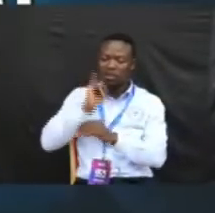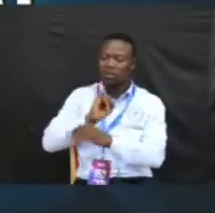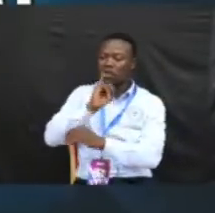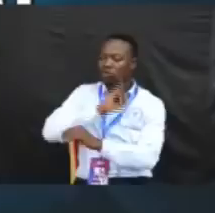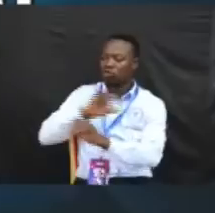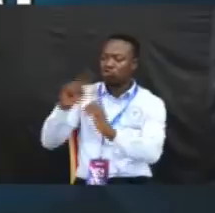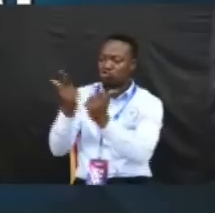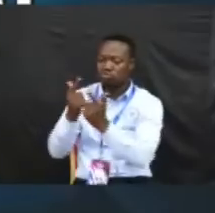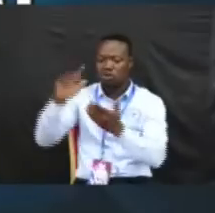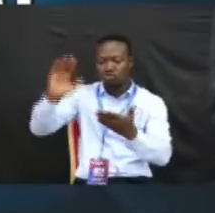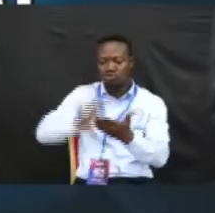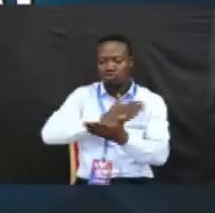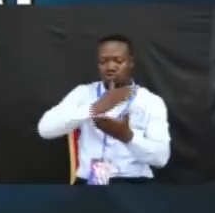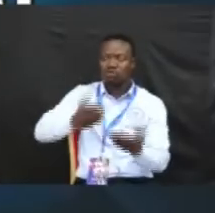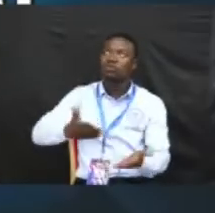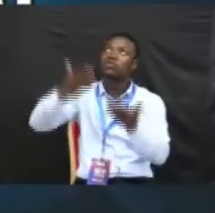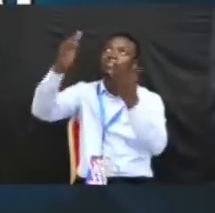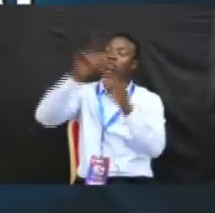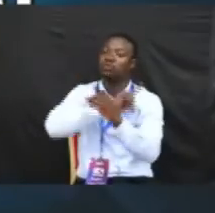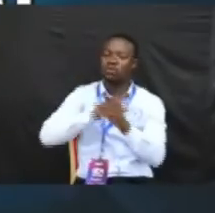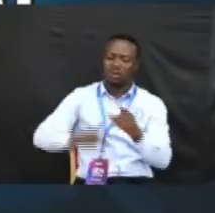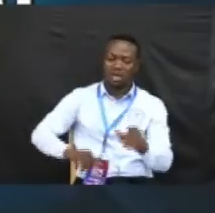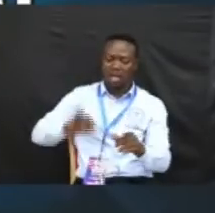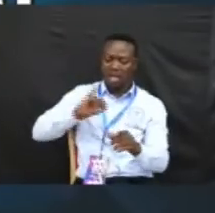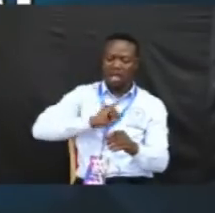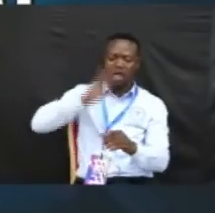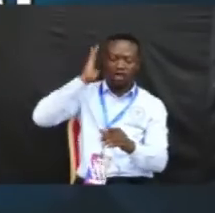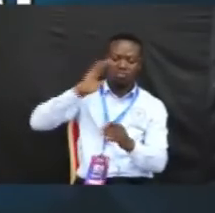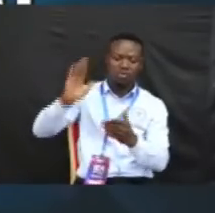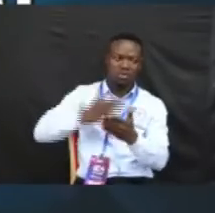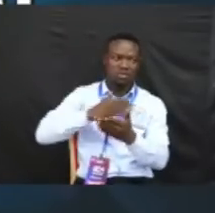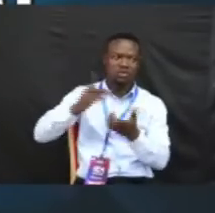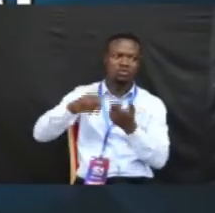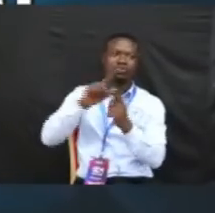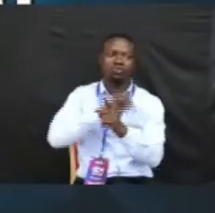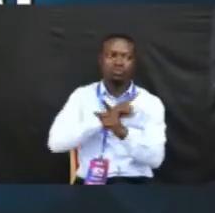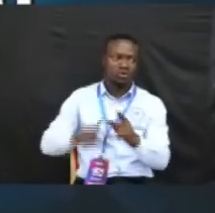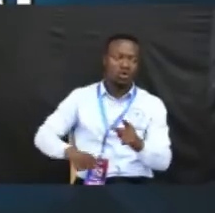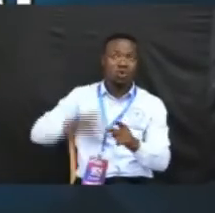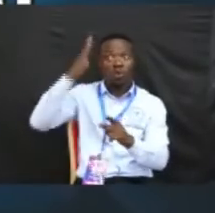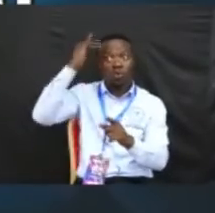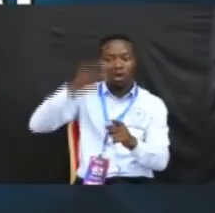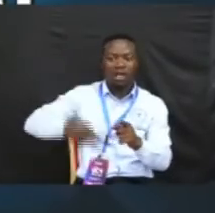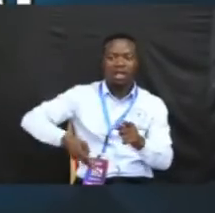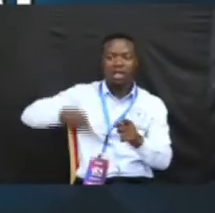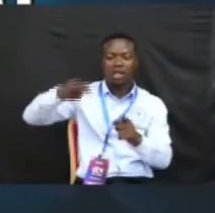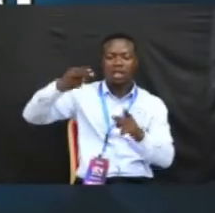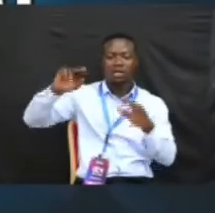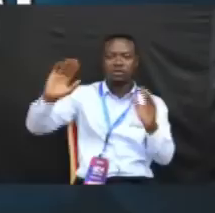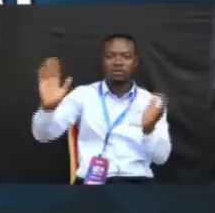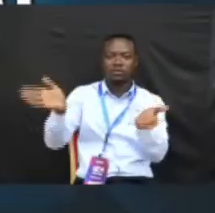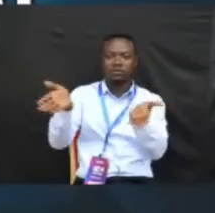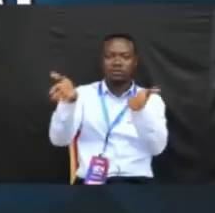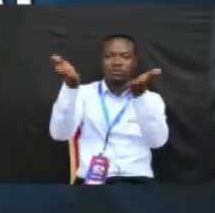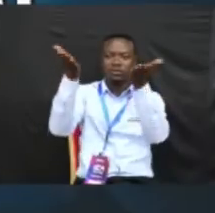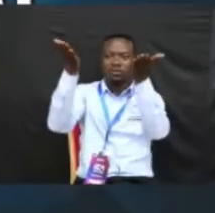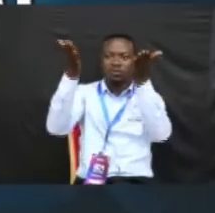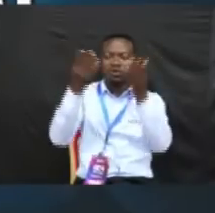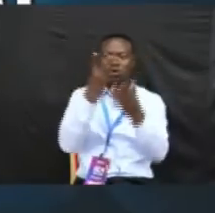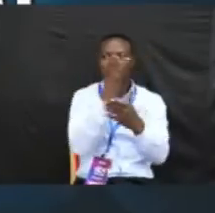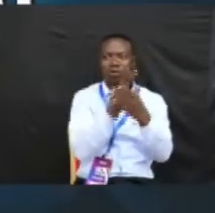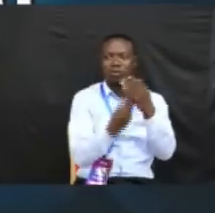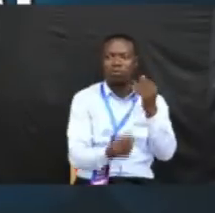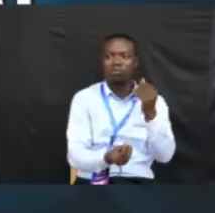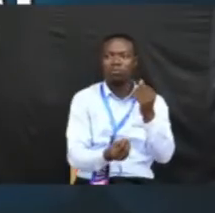song to the Lord. I will sing to the Lord, for he is highly exalted, both house